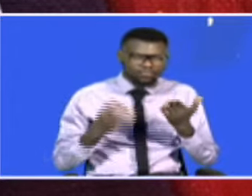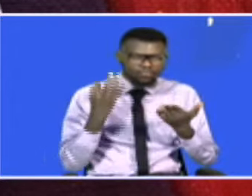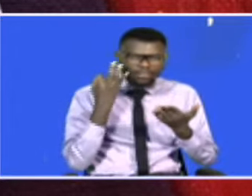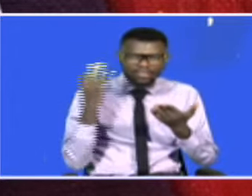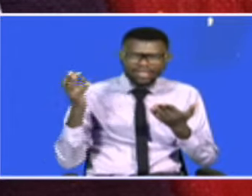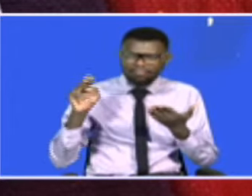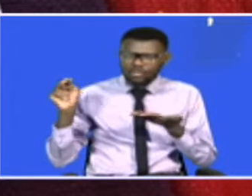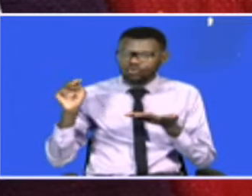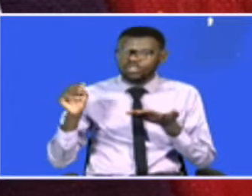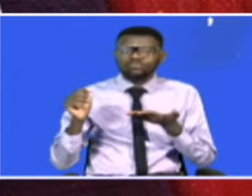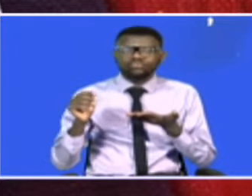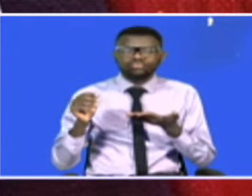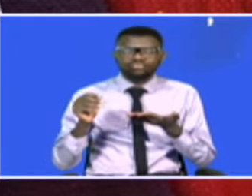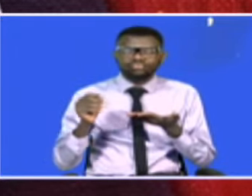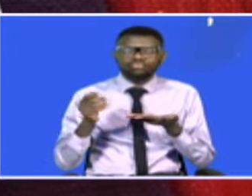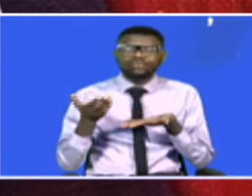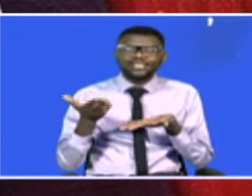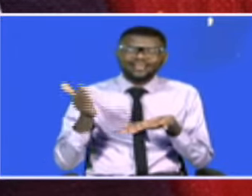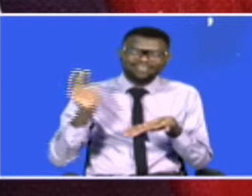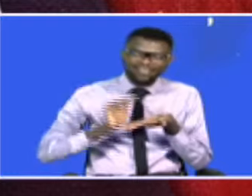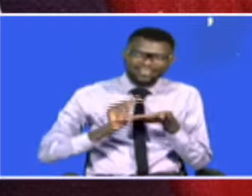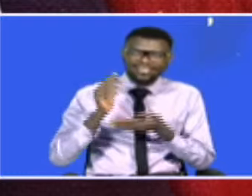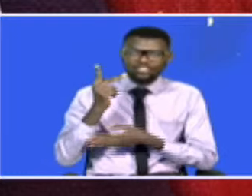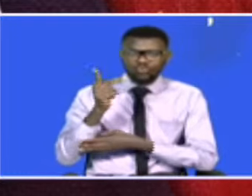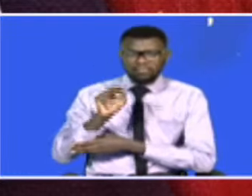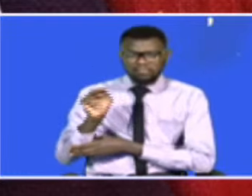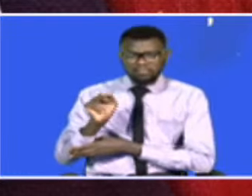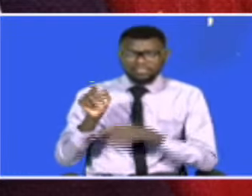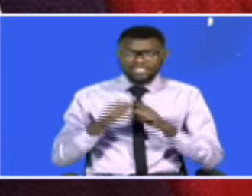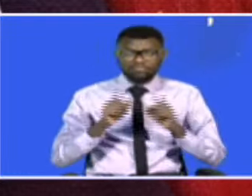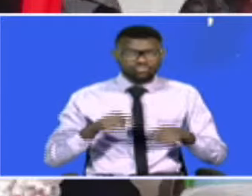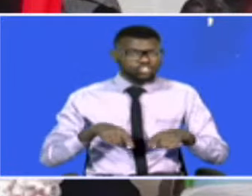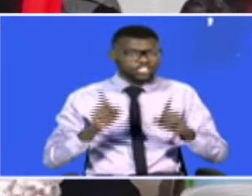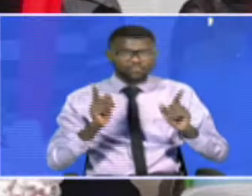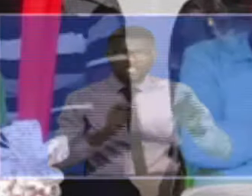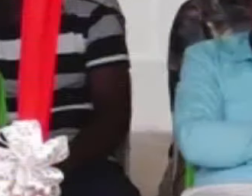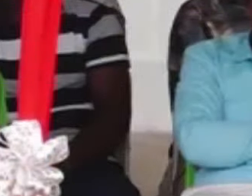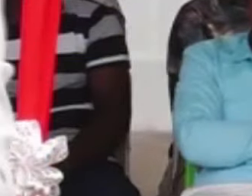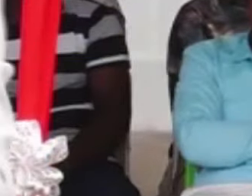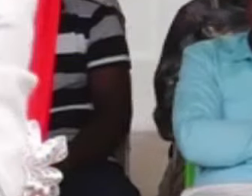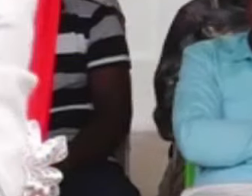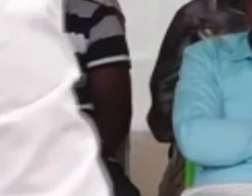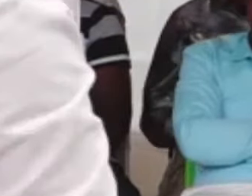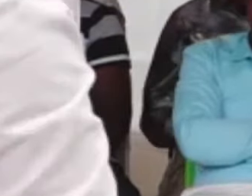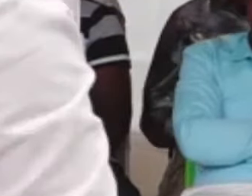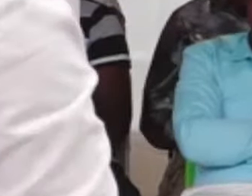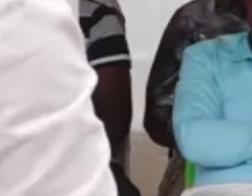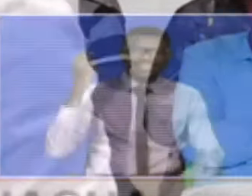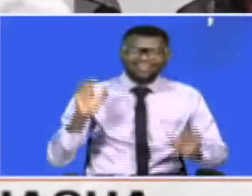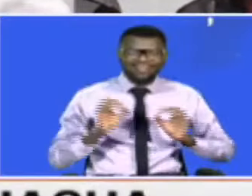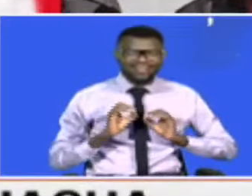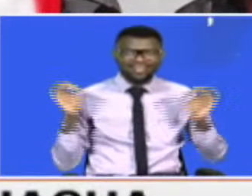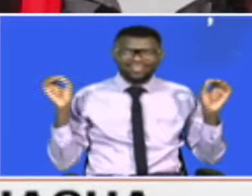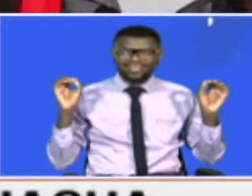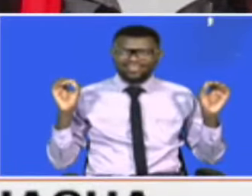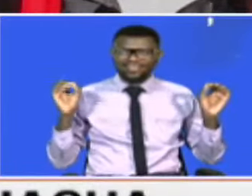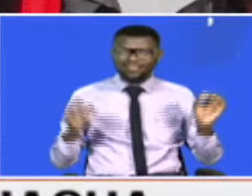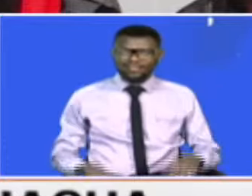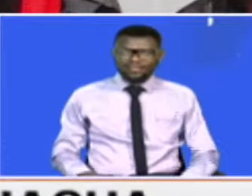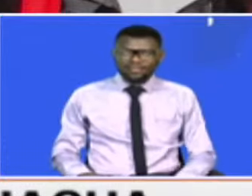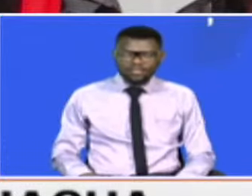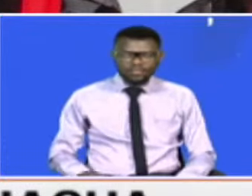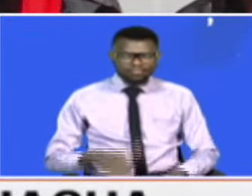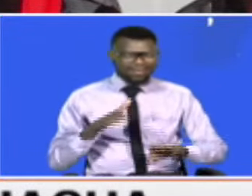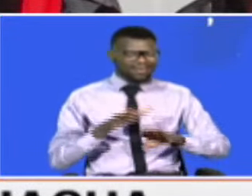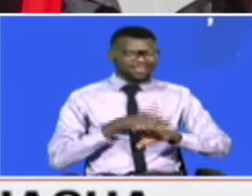to 2.5 million shillings. He's also been accused of insubordination. Sasa jameni, sisi wa Kikuyu, ni nani